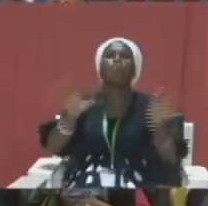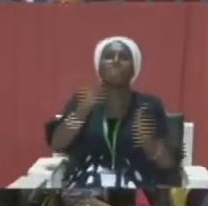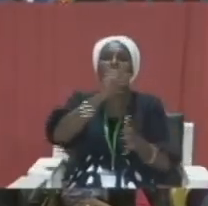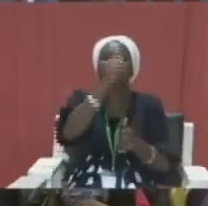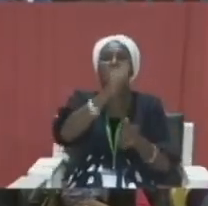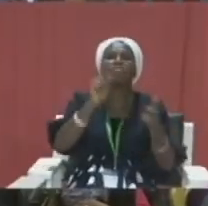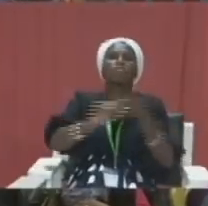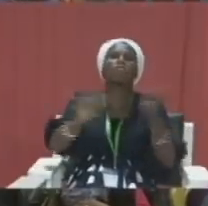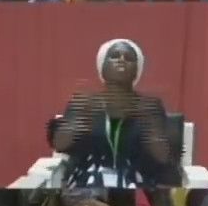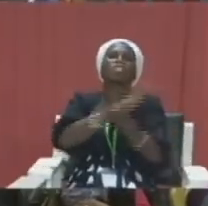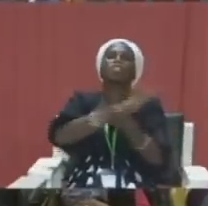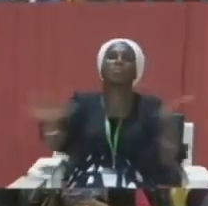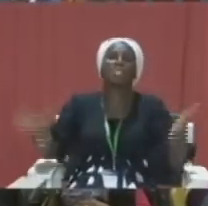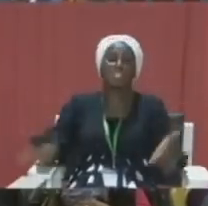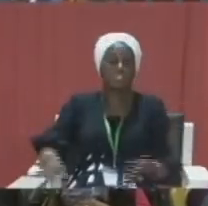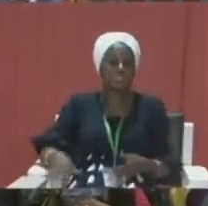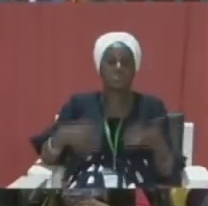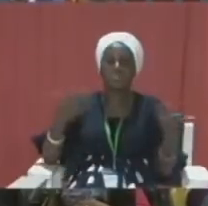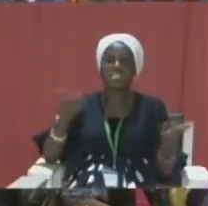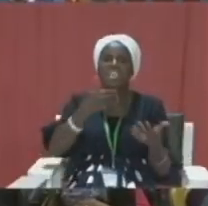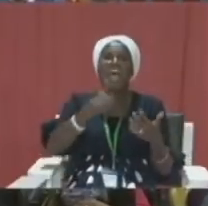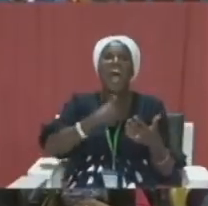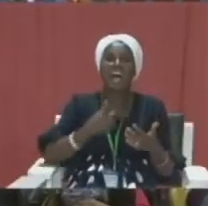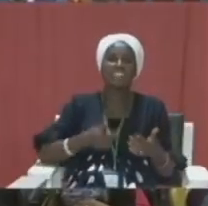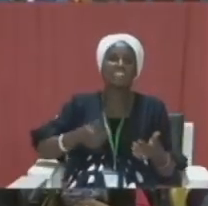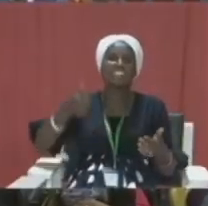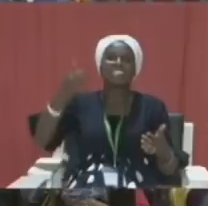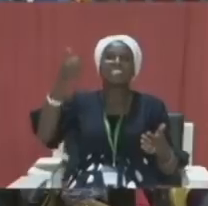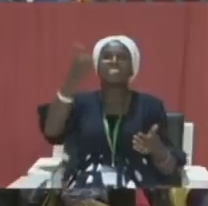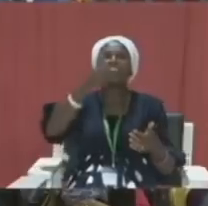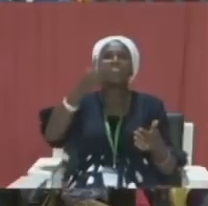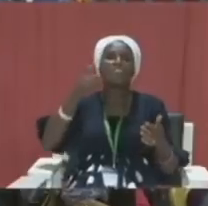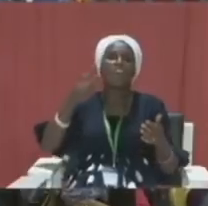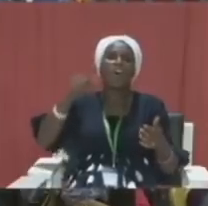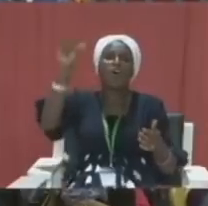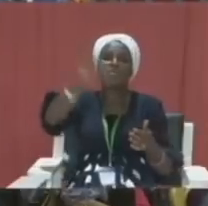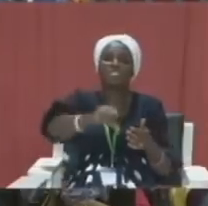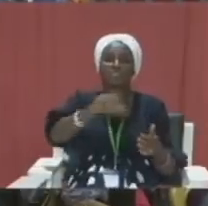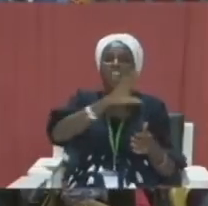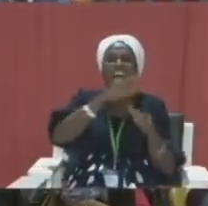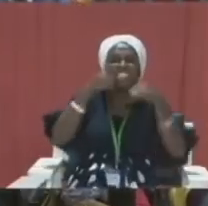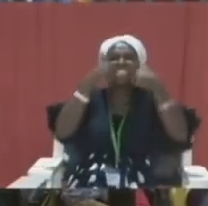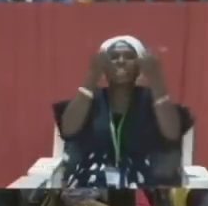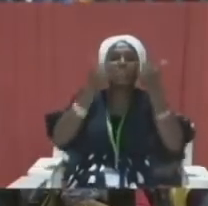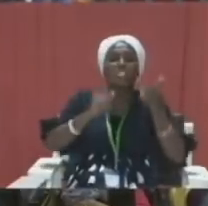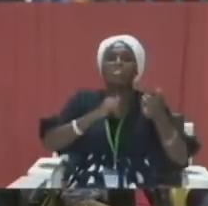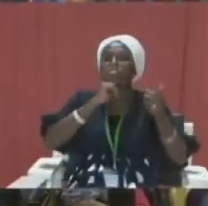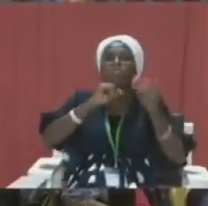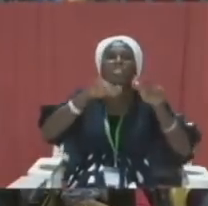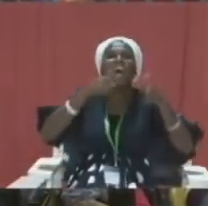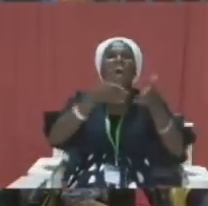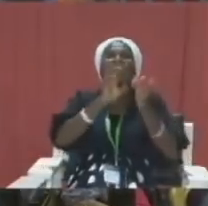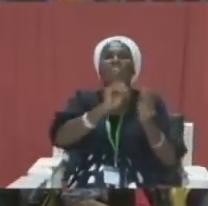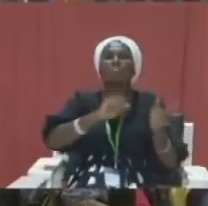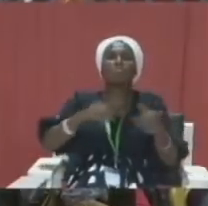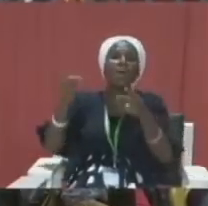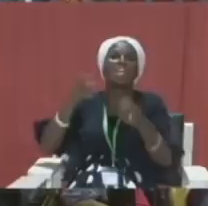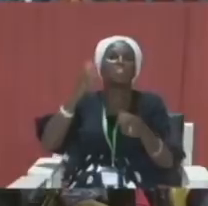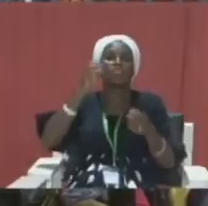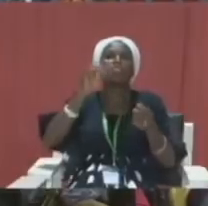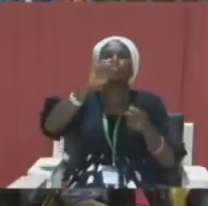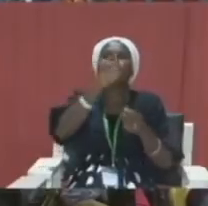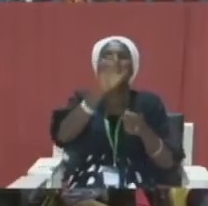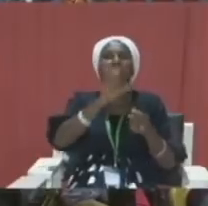Self-condemnation and shame did not allow him to go back and say, "I'm sorry." He took his own life.